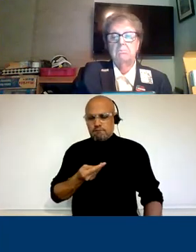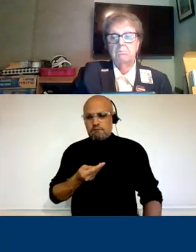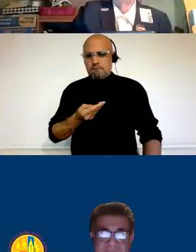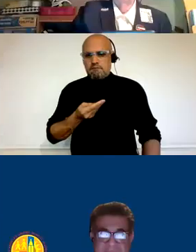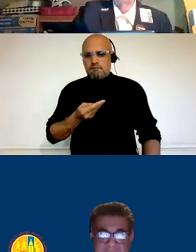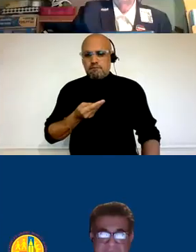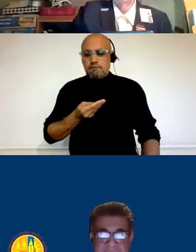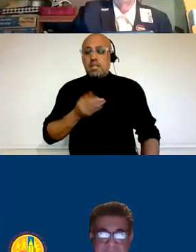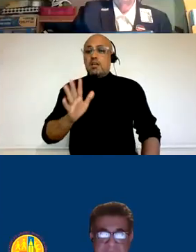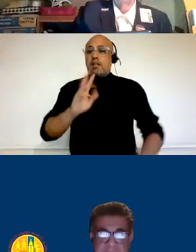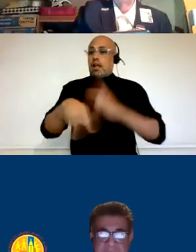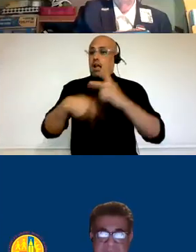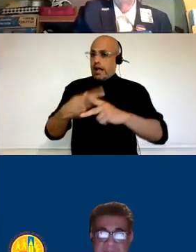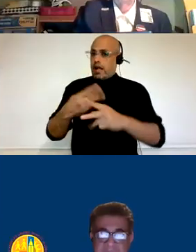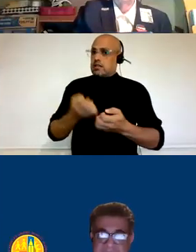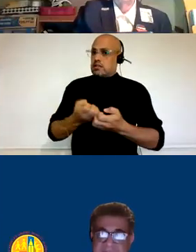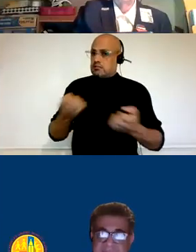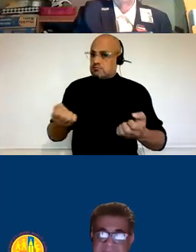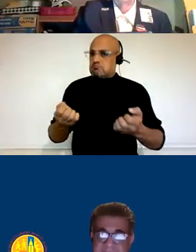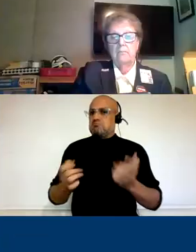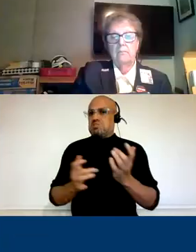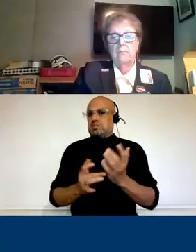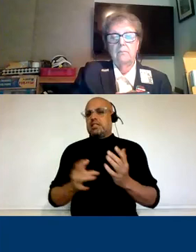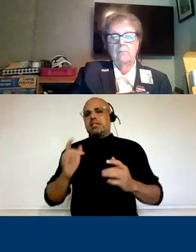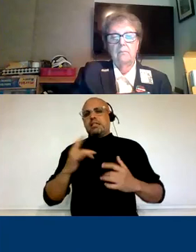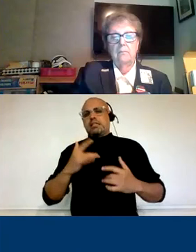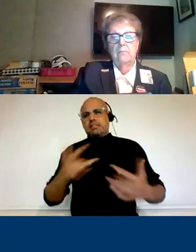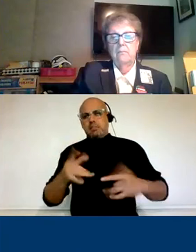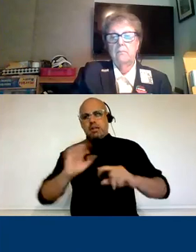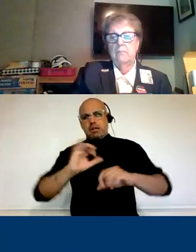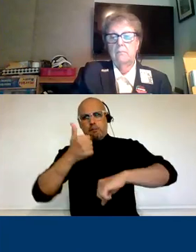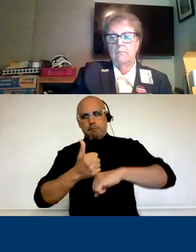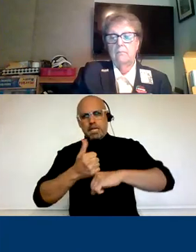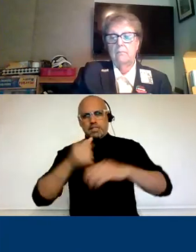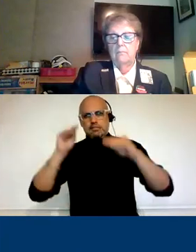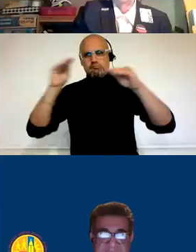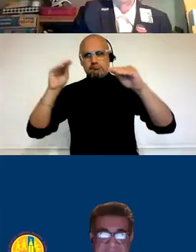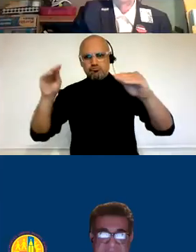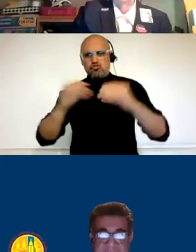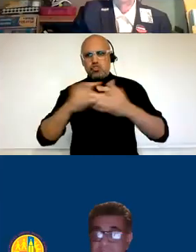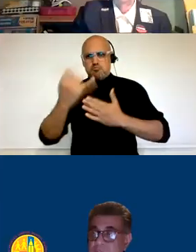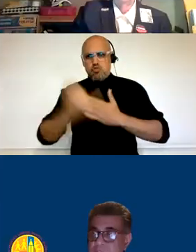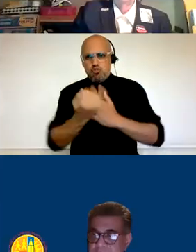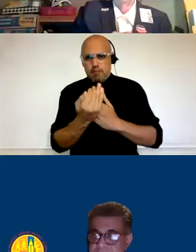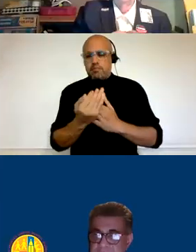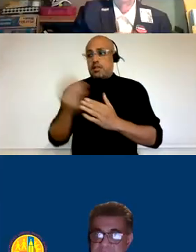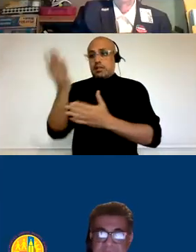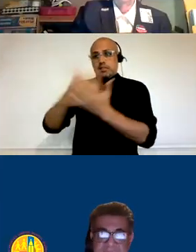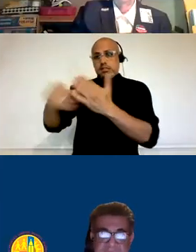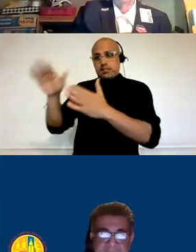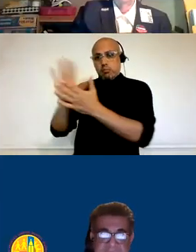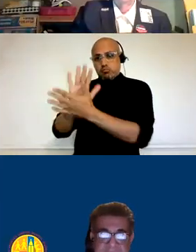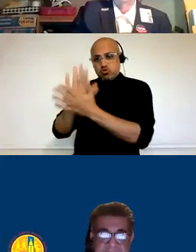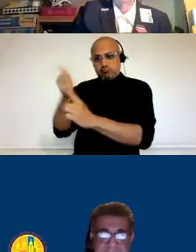The type of the device typically was based on the instructional program in the school. Some schools, they selected the Chromebooks, some schools,